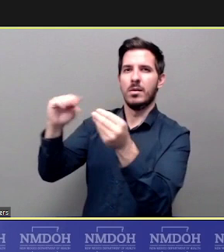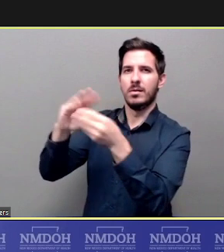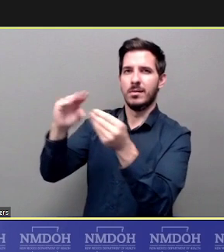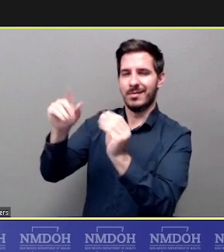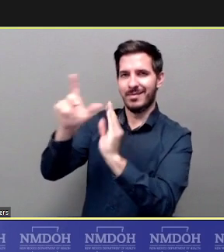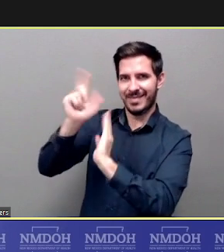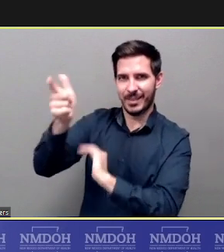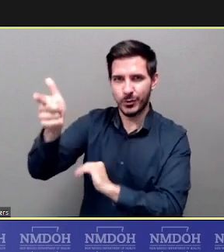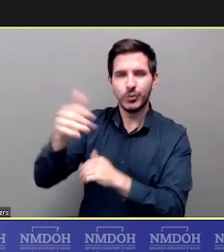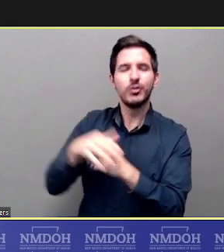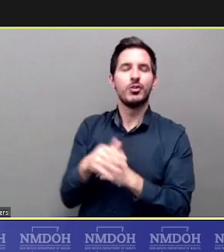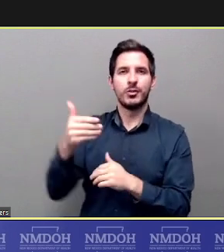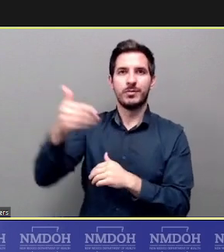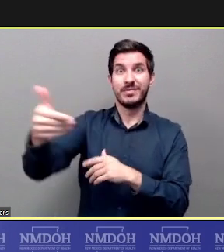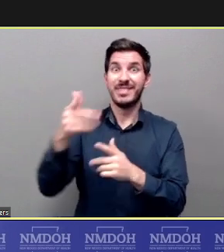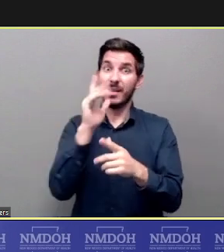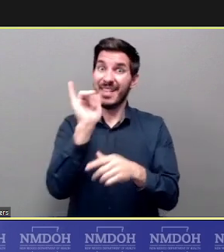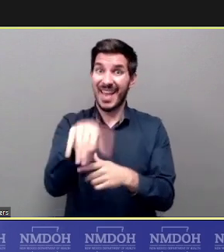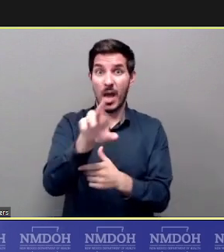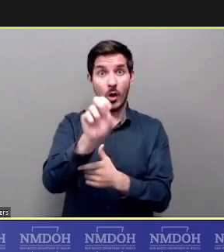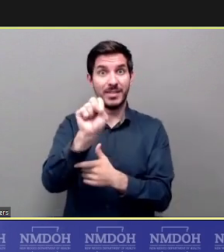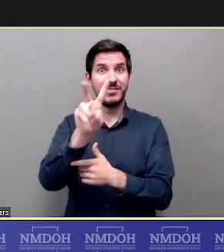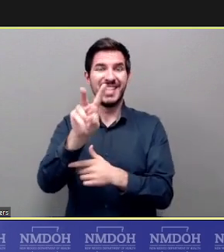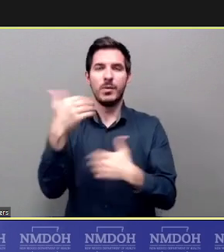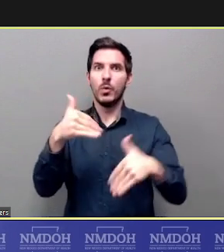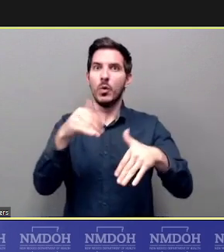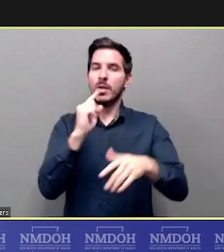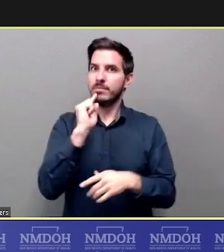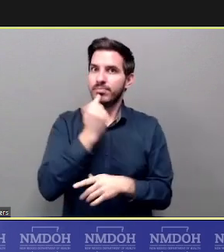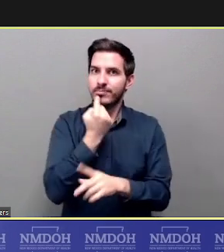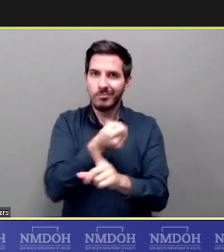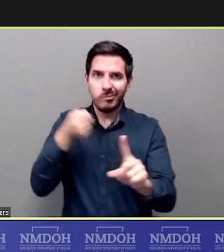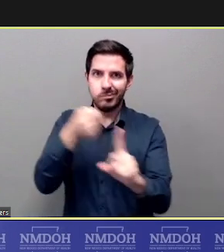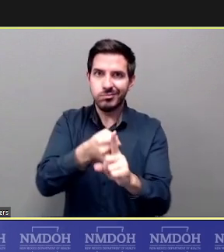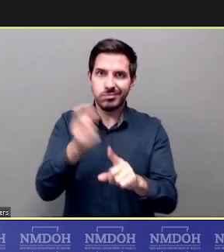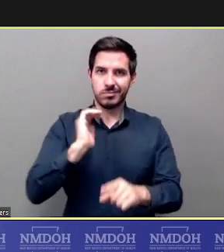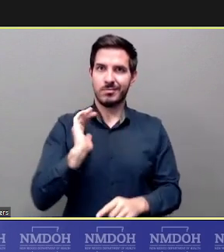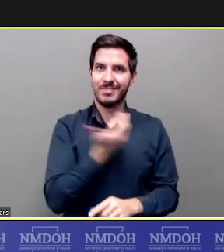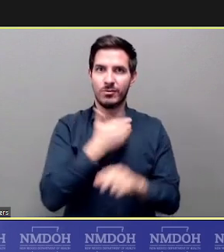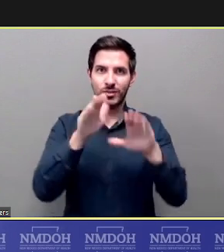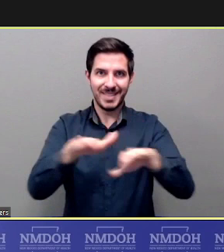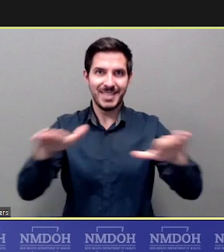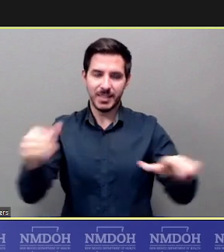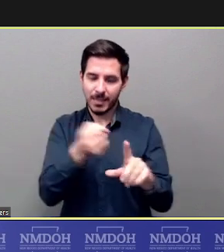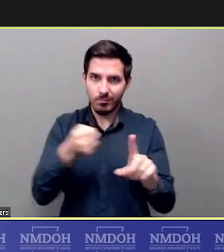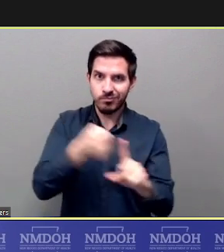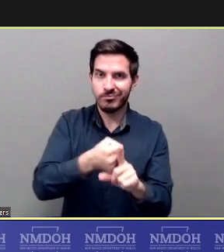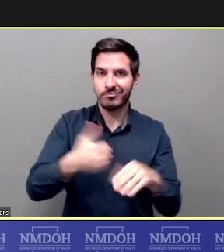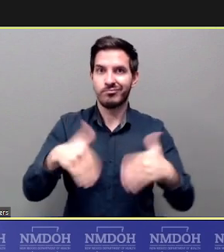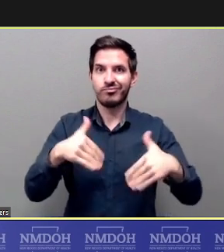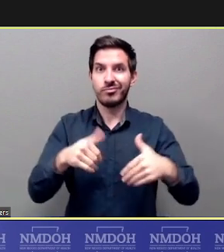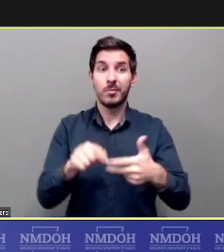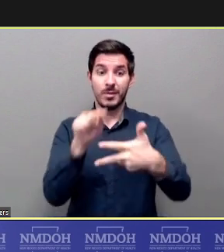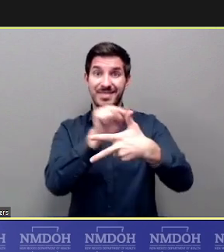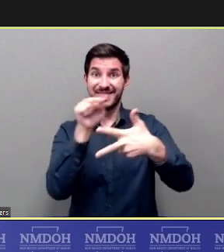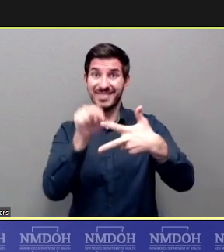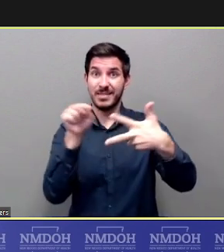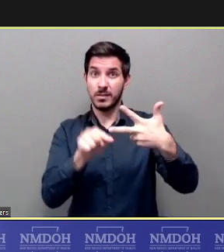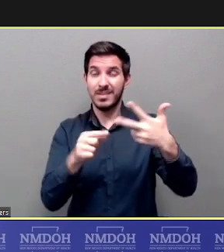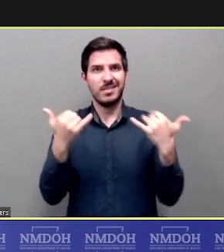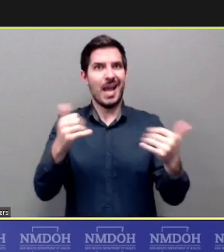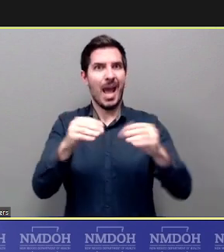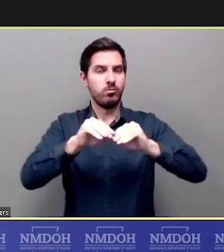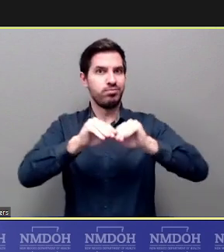and really affecting our kids really badly. So these three illnesses are out there right now.